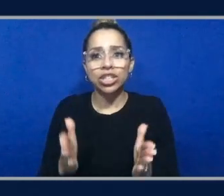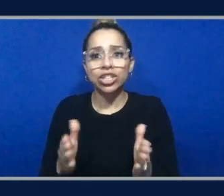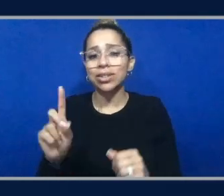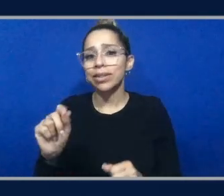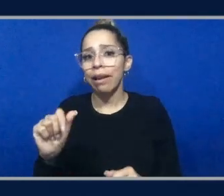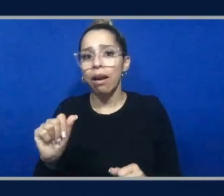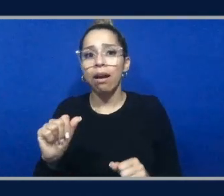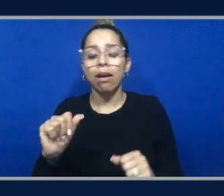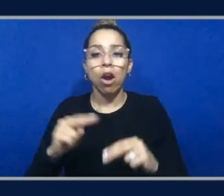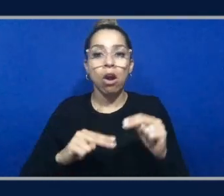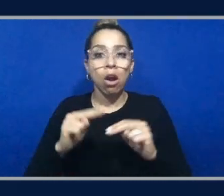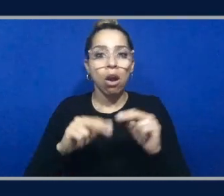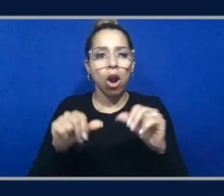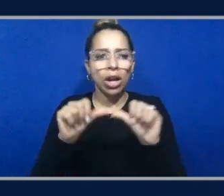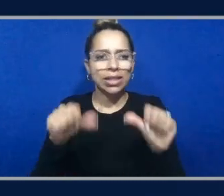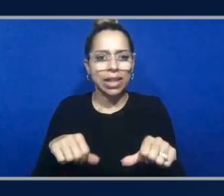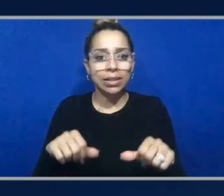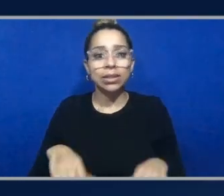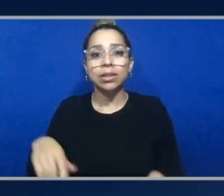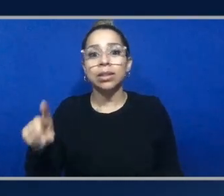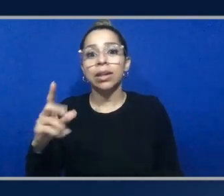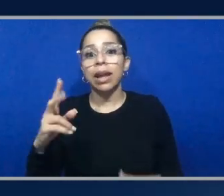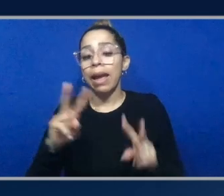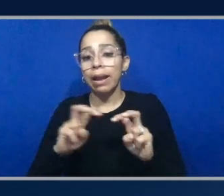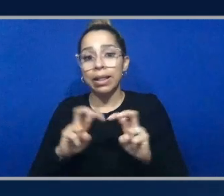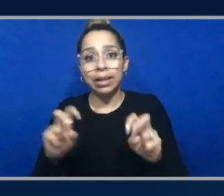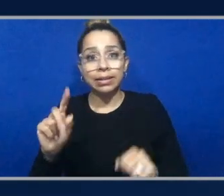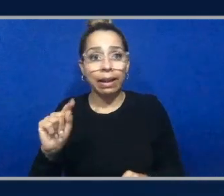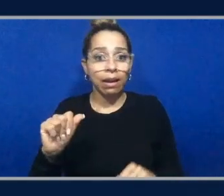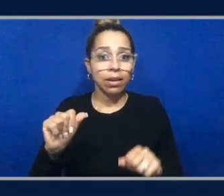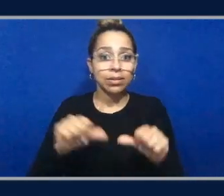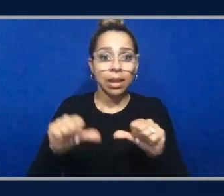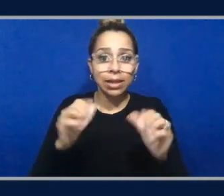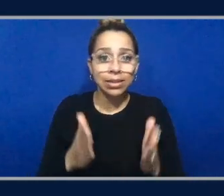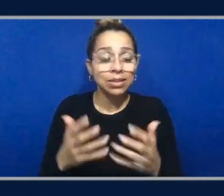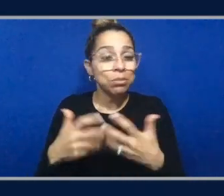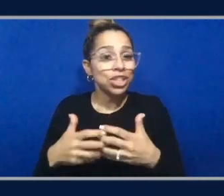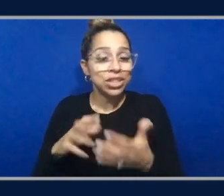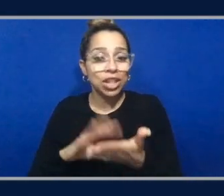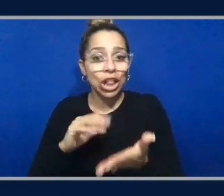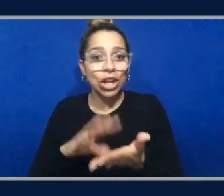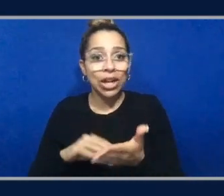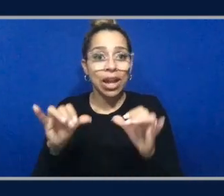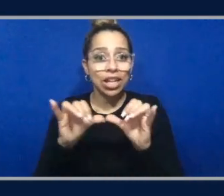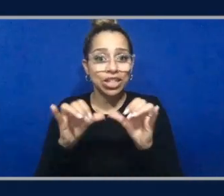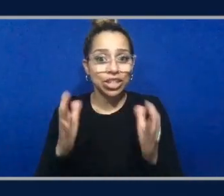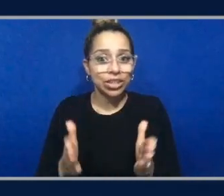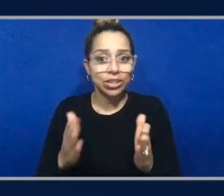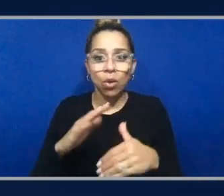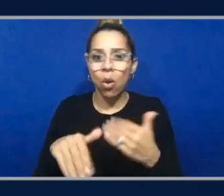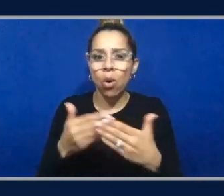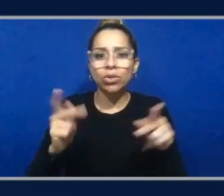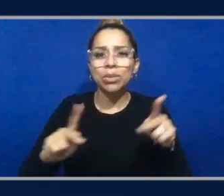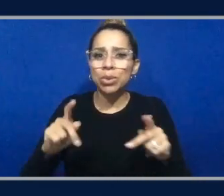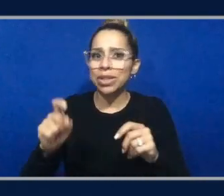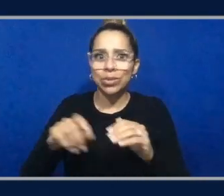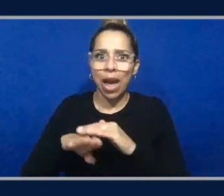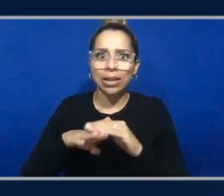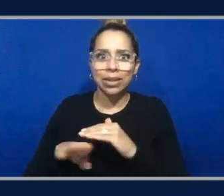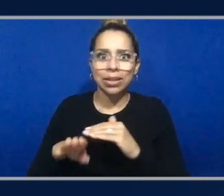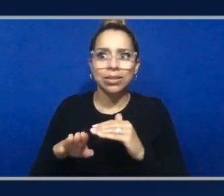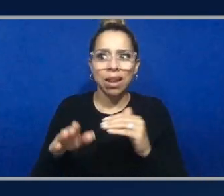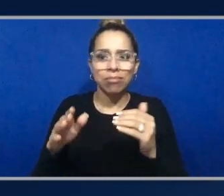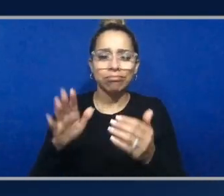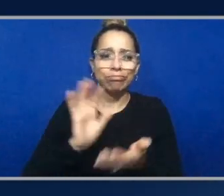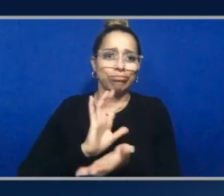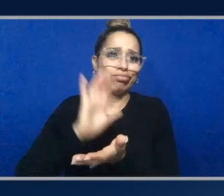analytics, data scientists, yeah. Even the machine learning engineers, all those who really need to access large amounts of data. They are really our